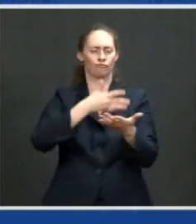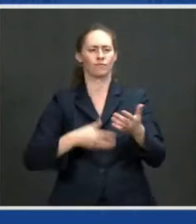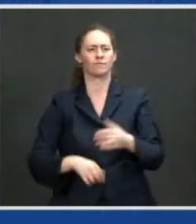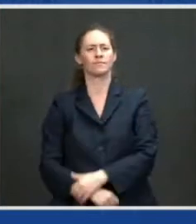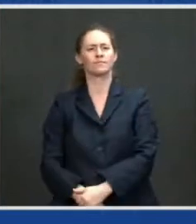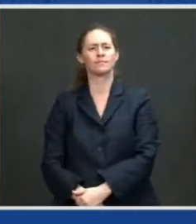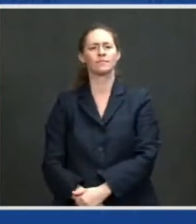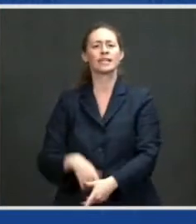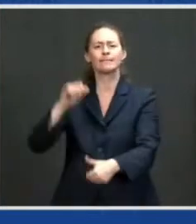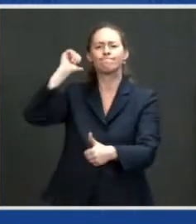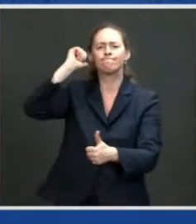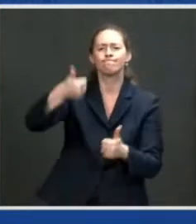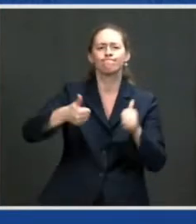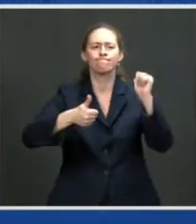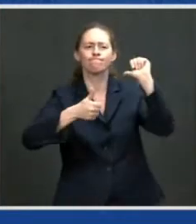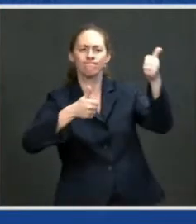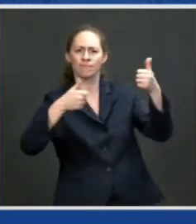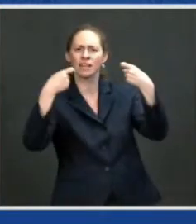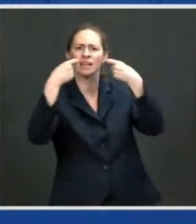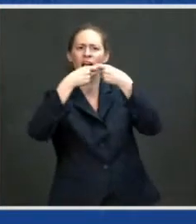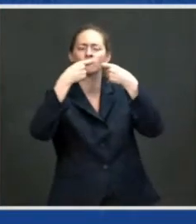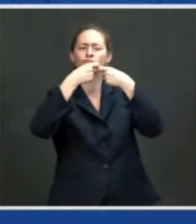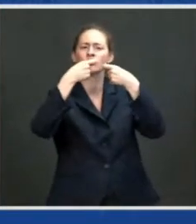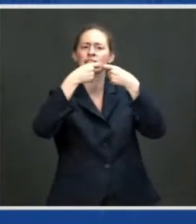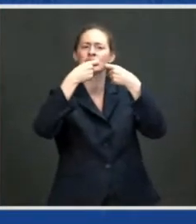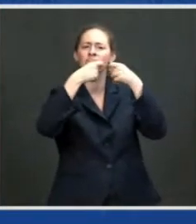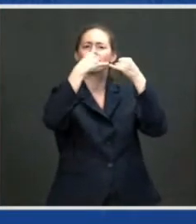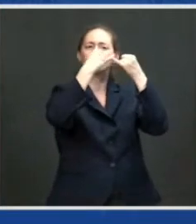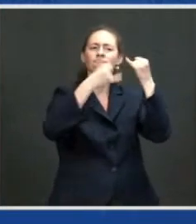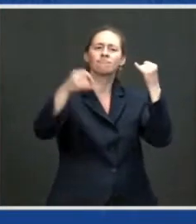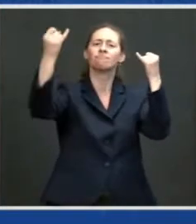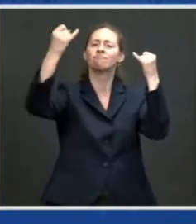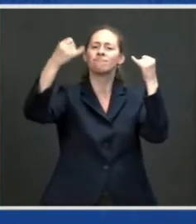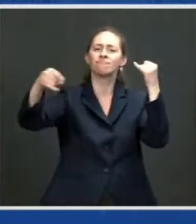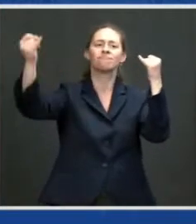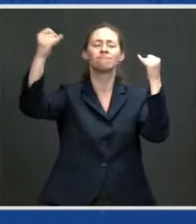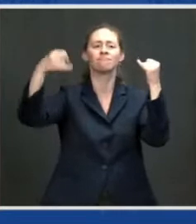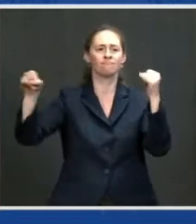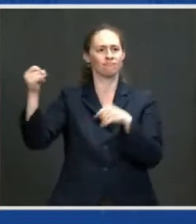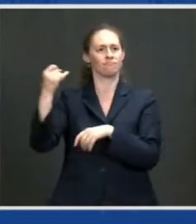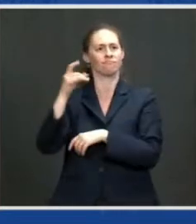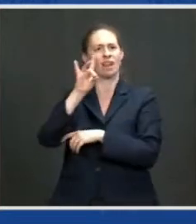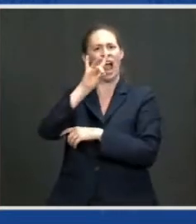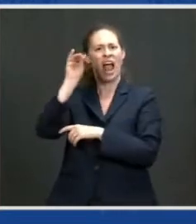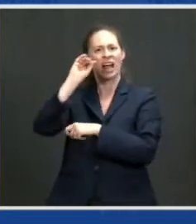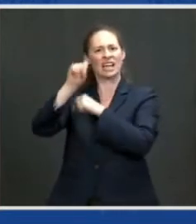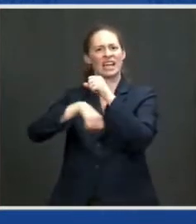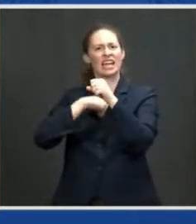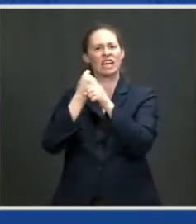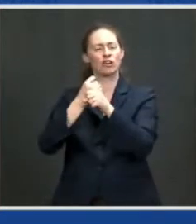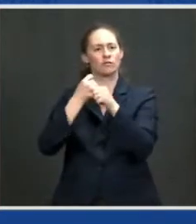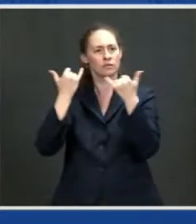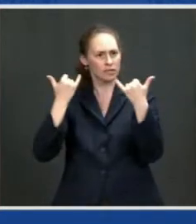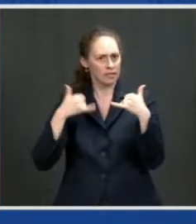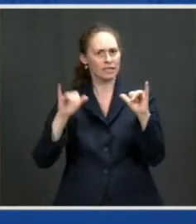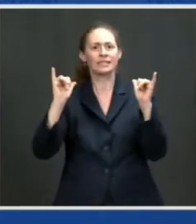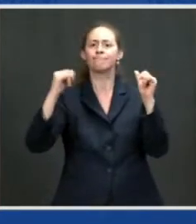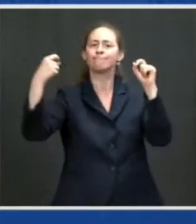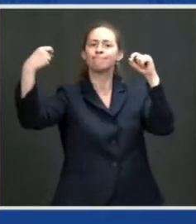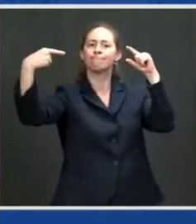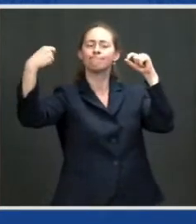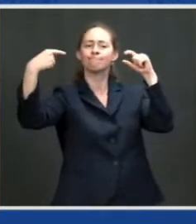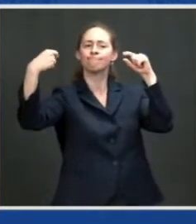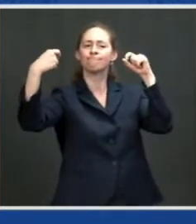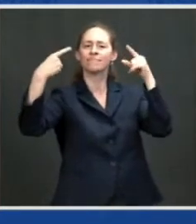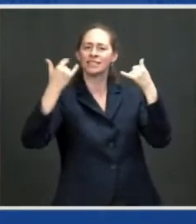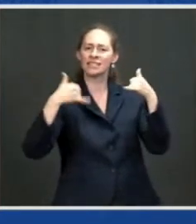rural communities 80 years after they were built. And it's time now to rebuild them. A quarter of